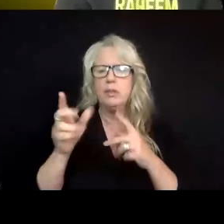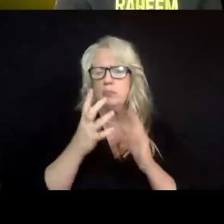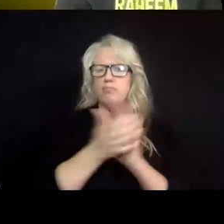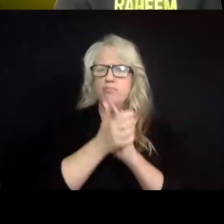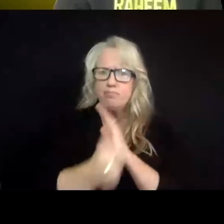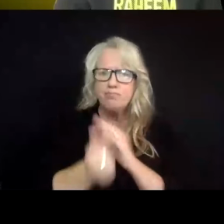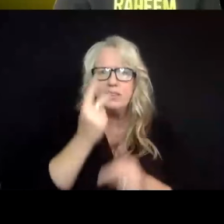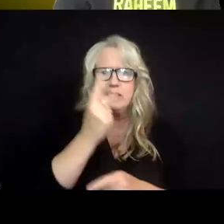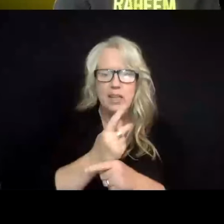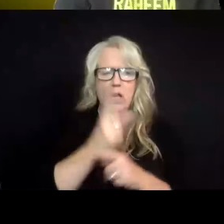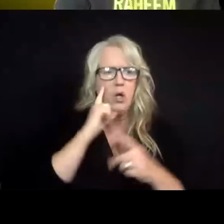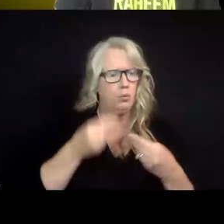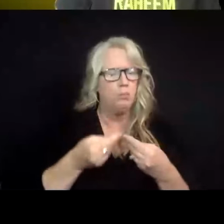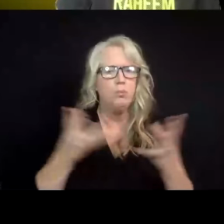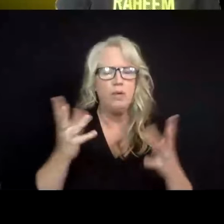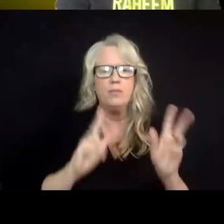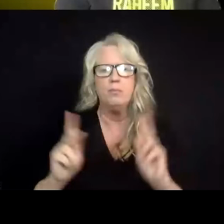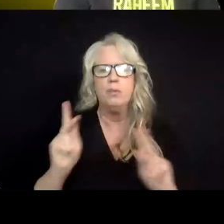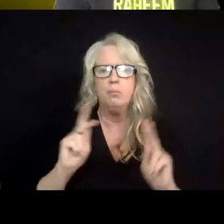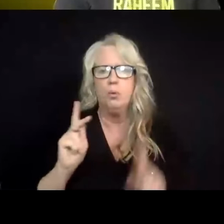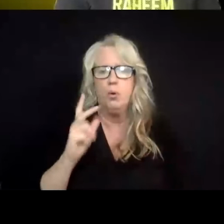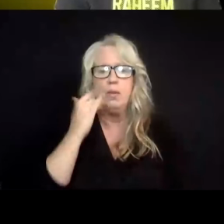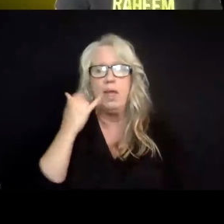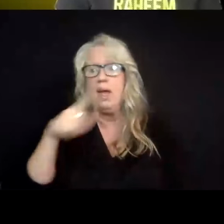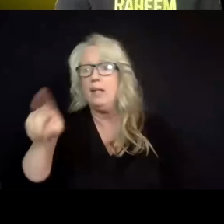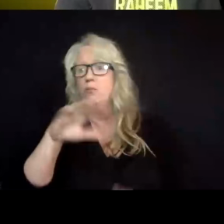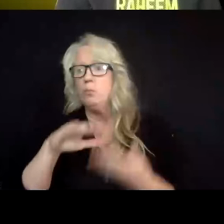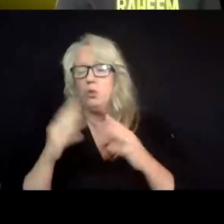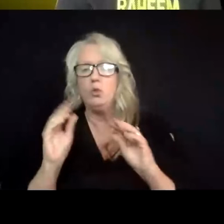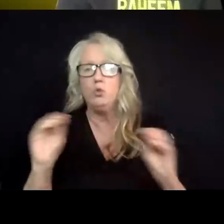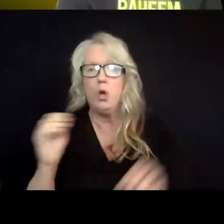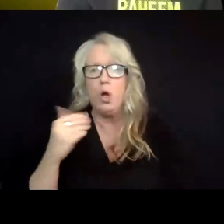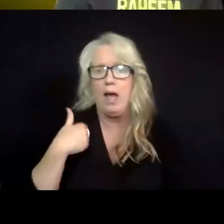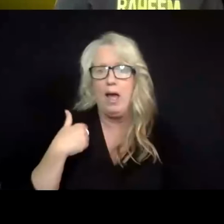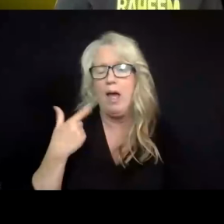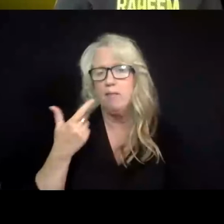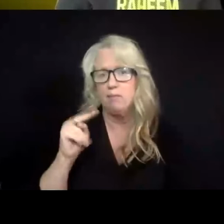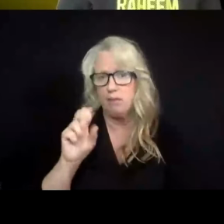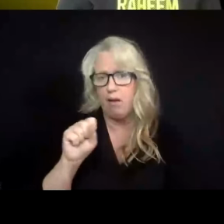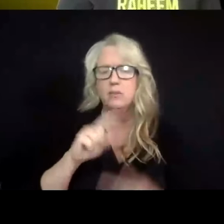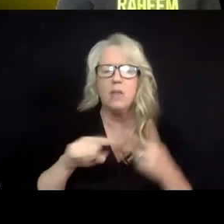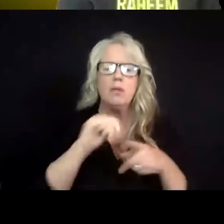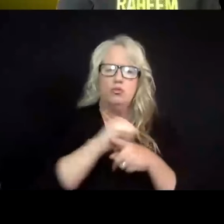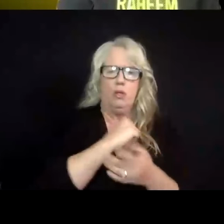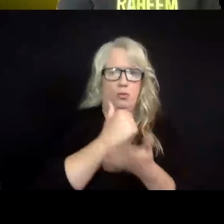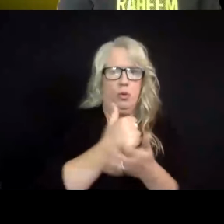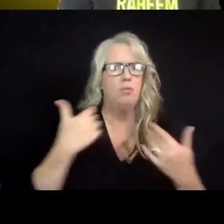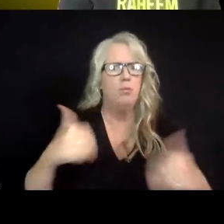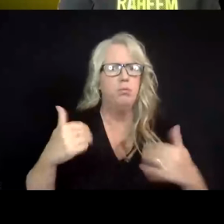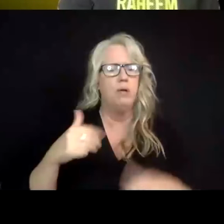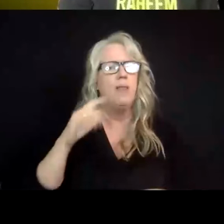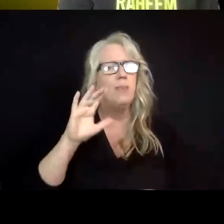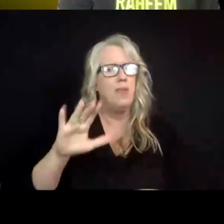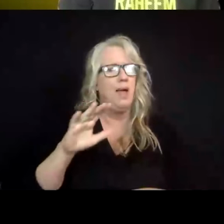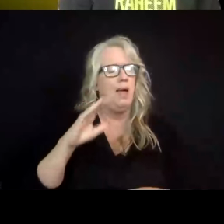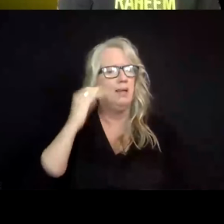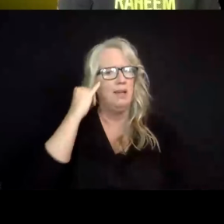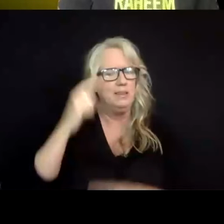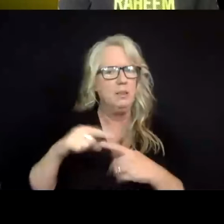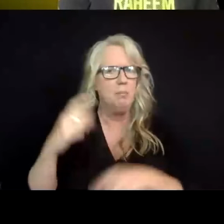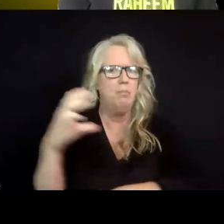to people with unarmed community members that are trained to help. This is a powerful, proven, and local solutions that